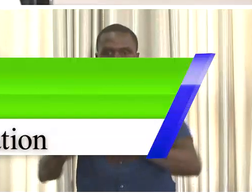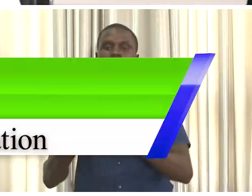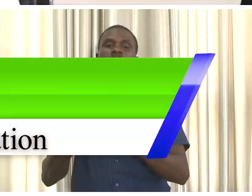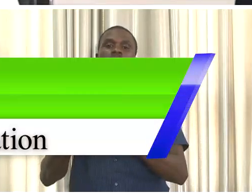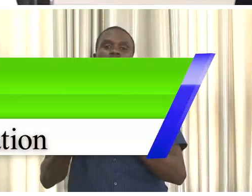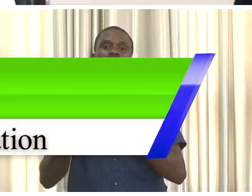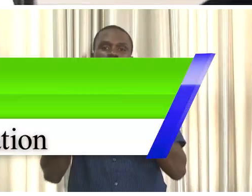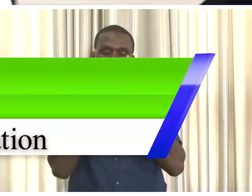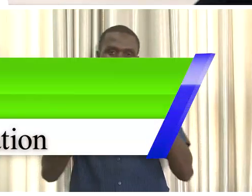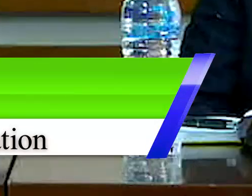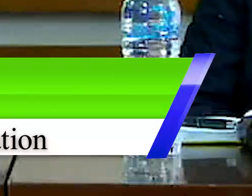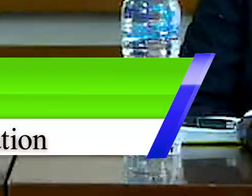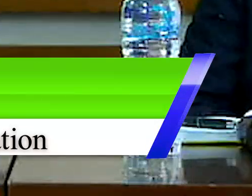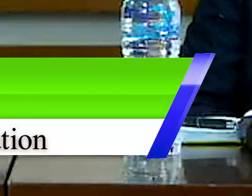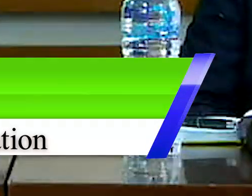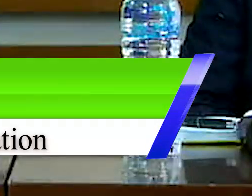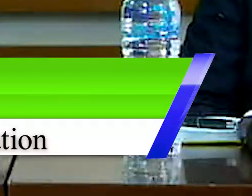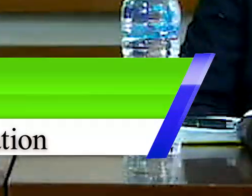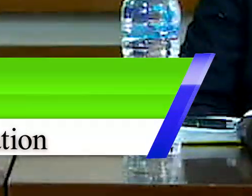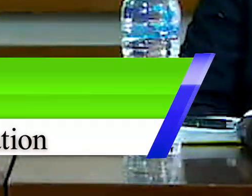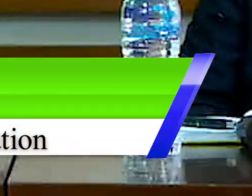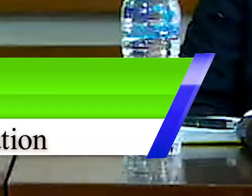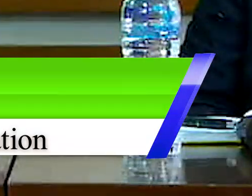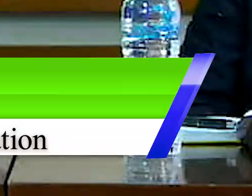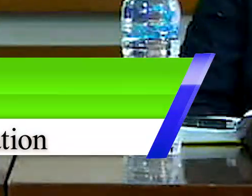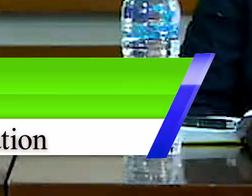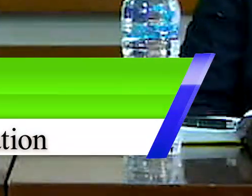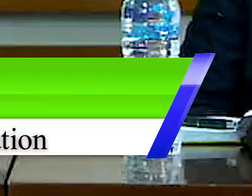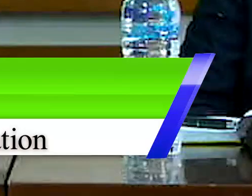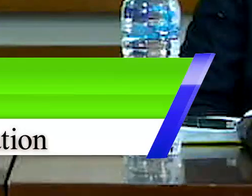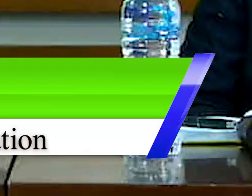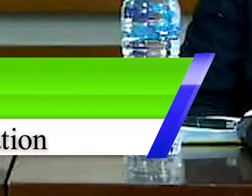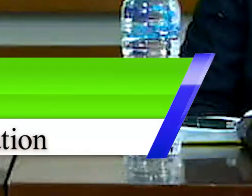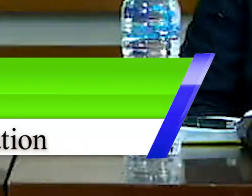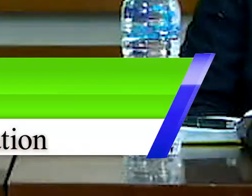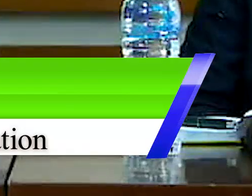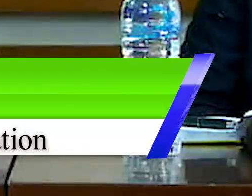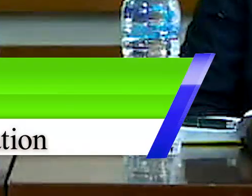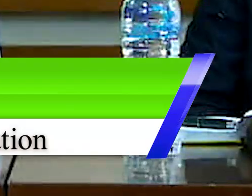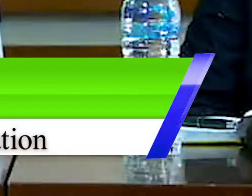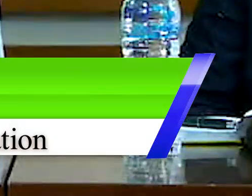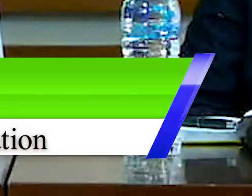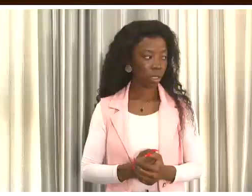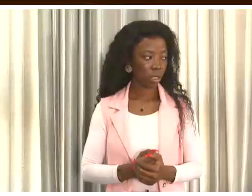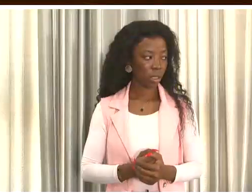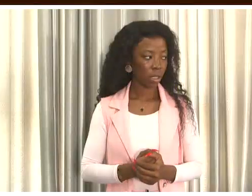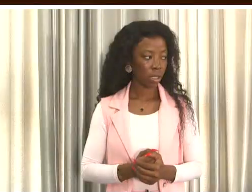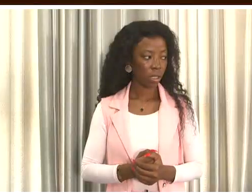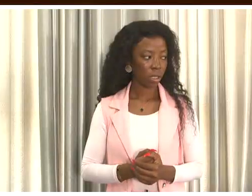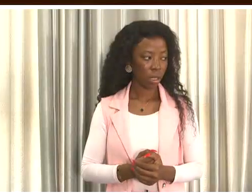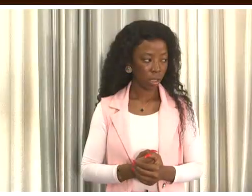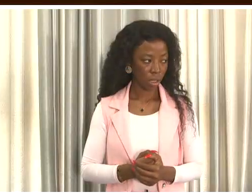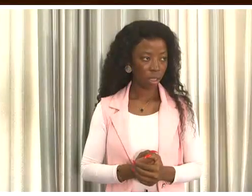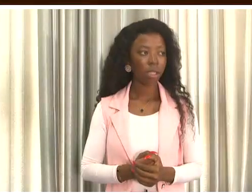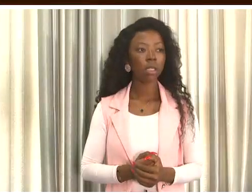club chair, in general, in your estimation, what's in the status of human rights in Salon? We get various types